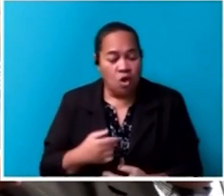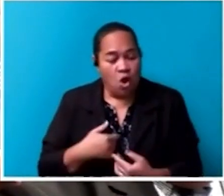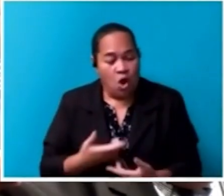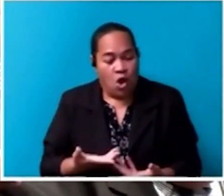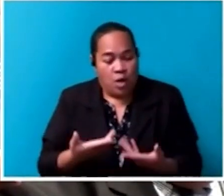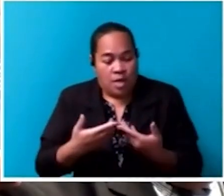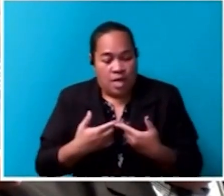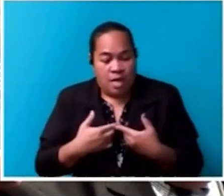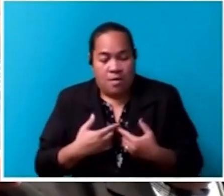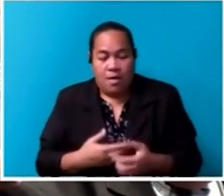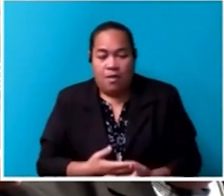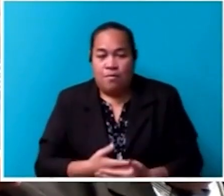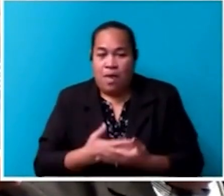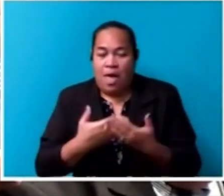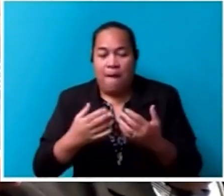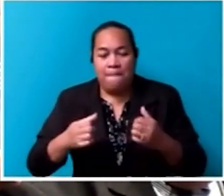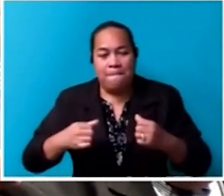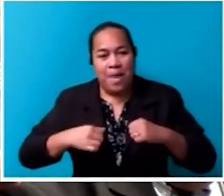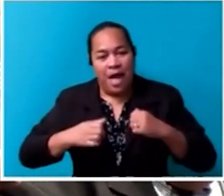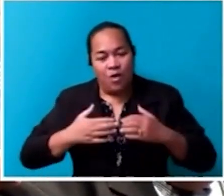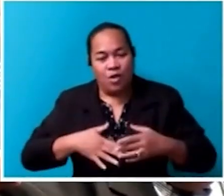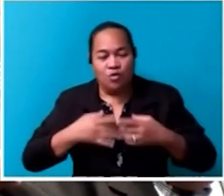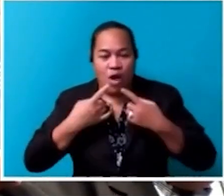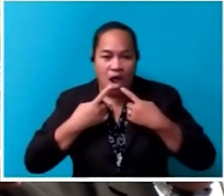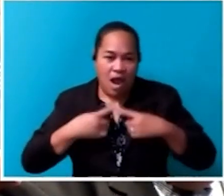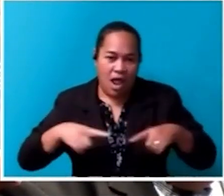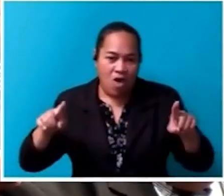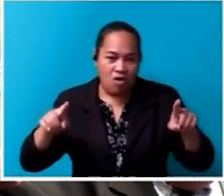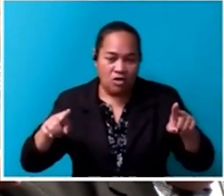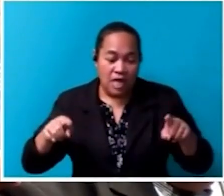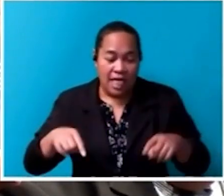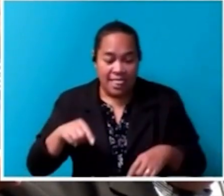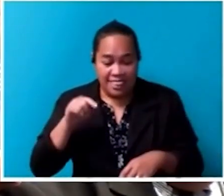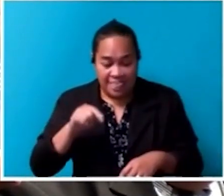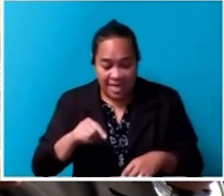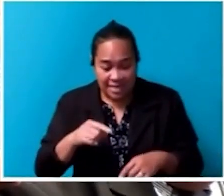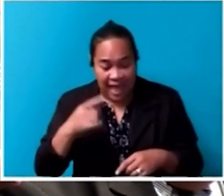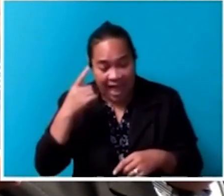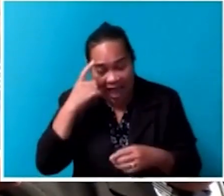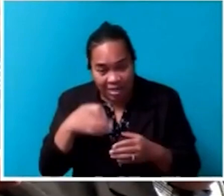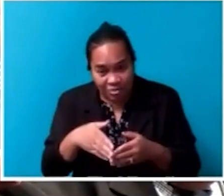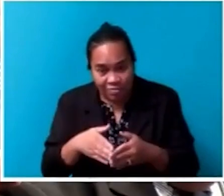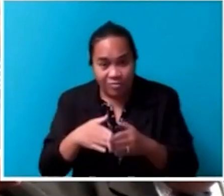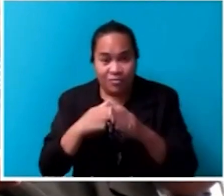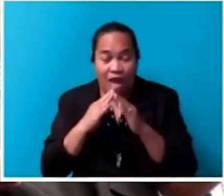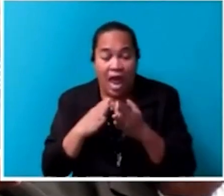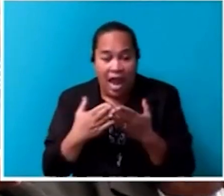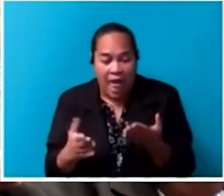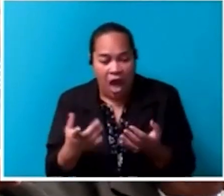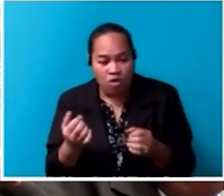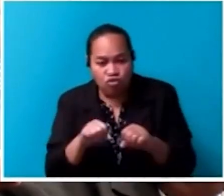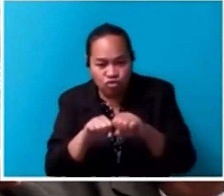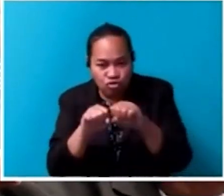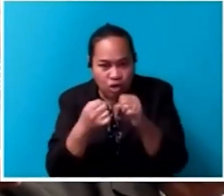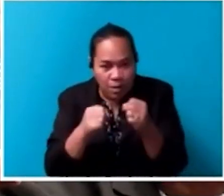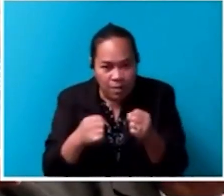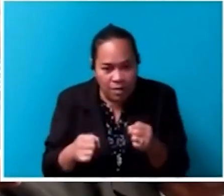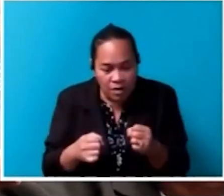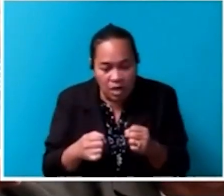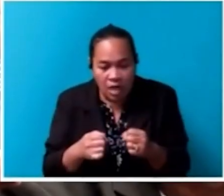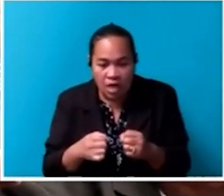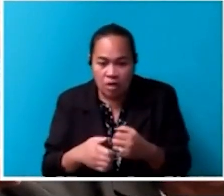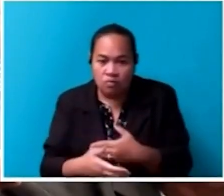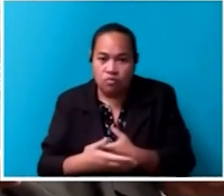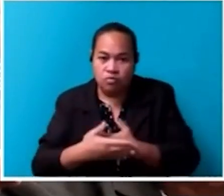great pride to announce that this initiative is now shaping into a comprehensive